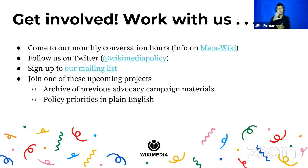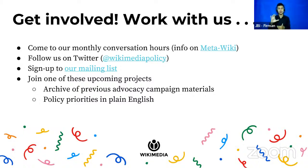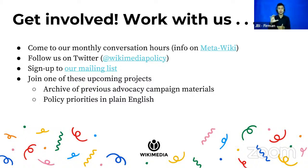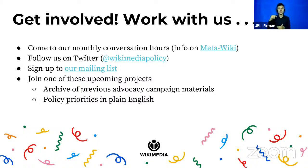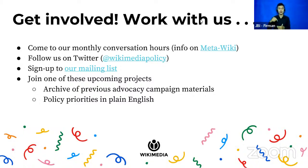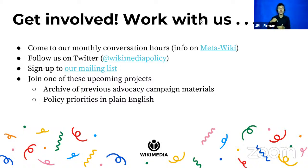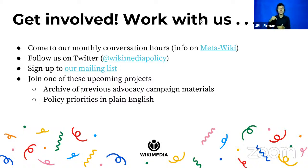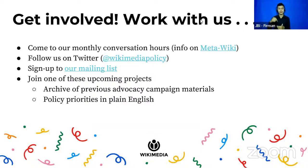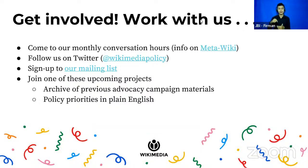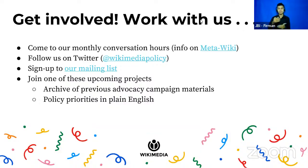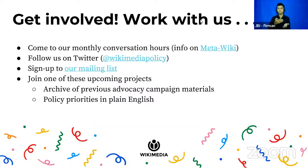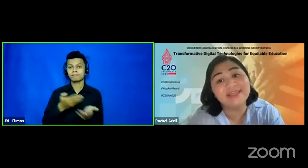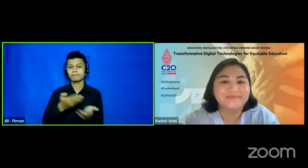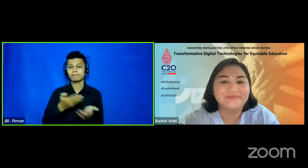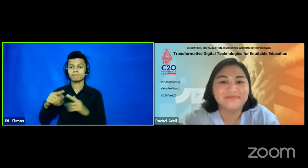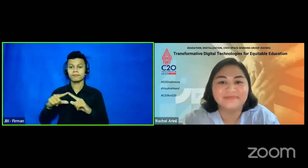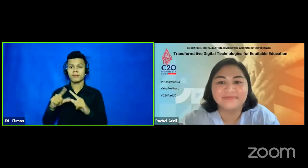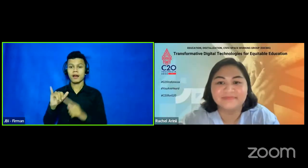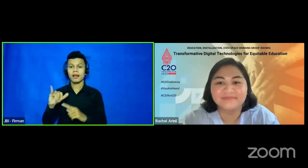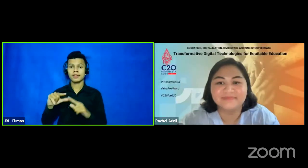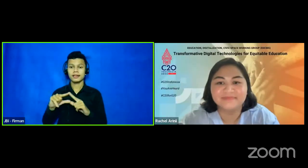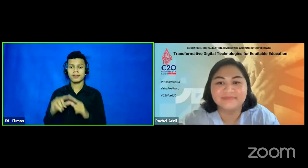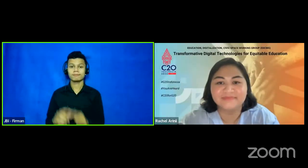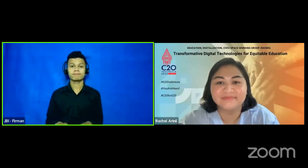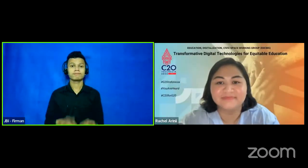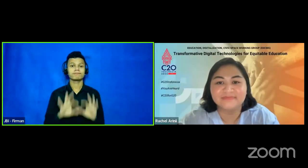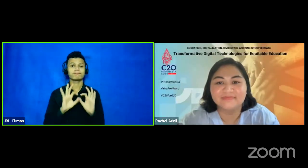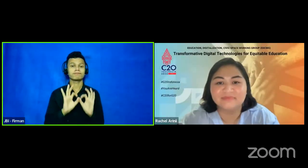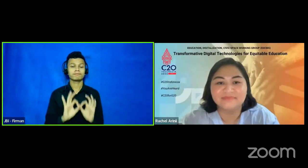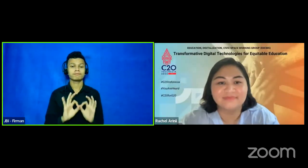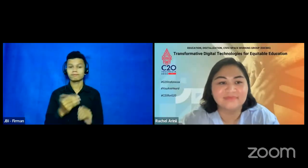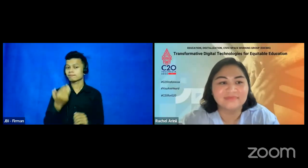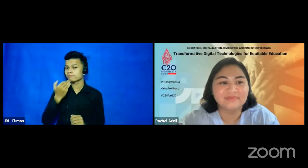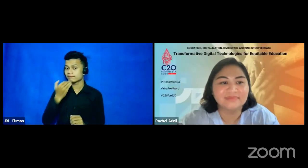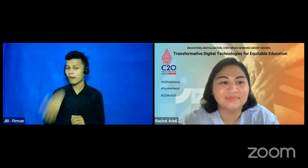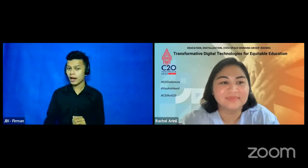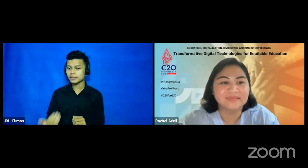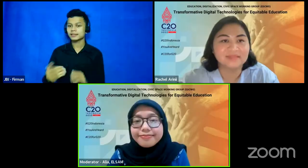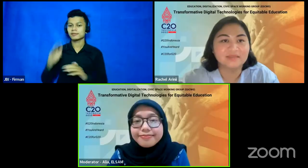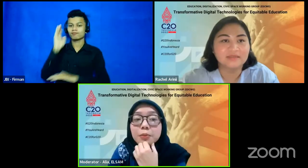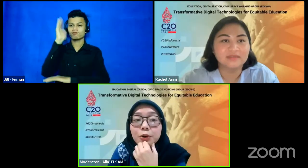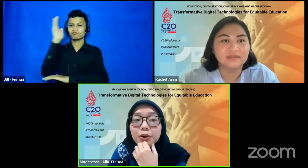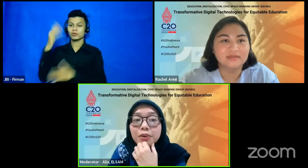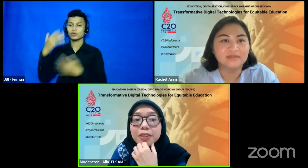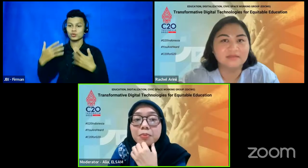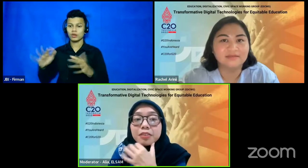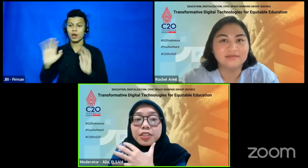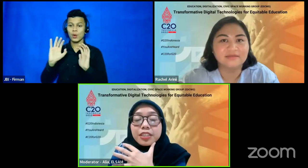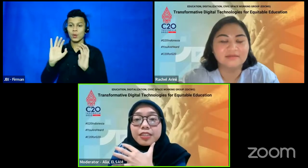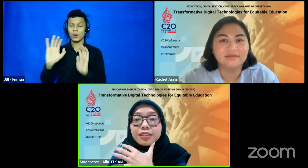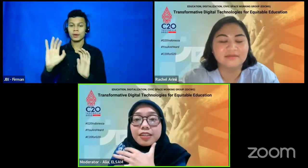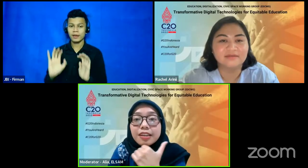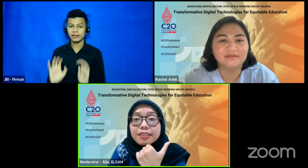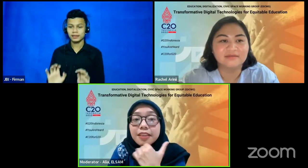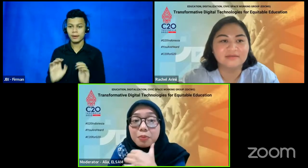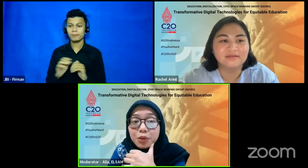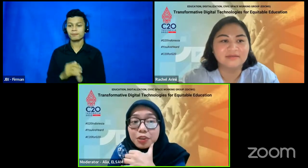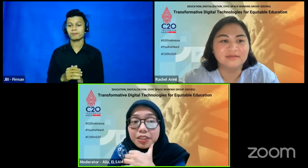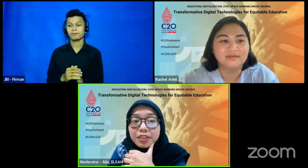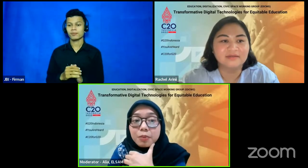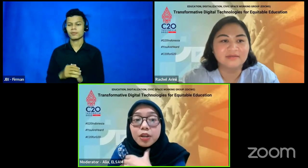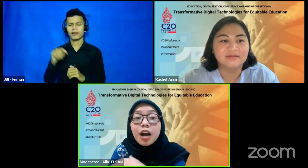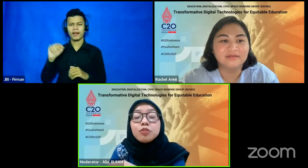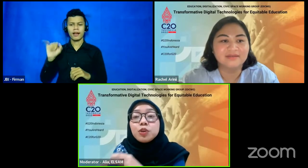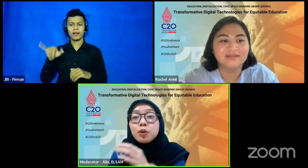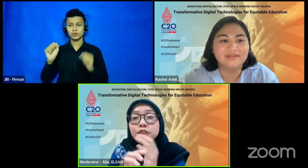Alia. Thank you so much for the very amazing presentations, Mbak Rachel. Couldn't agree more with Mbak Rachel's